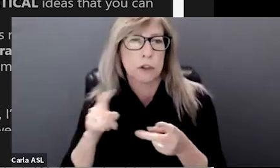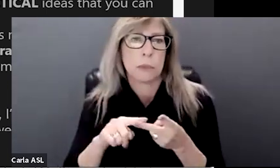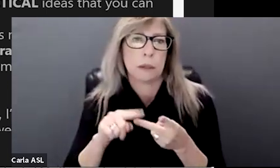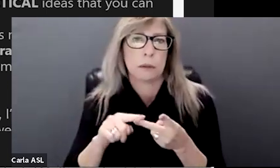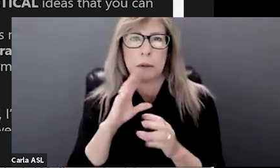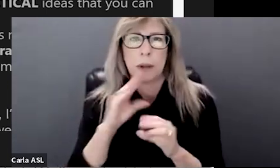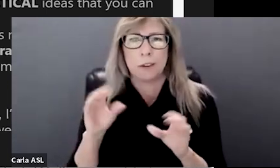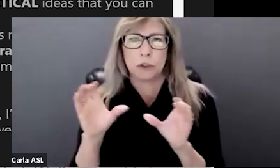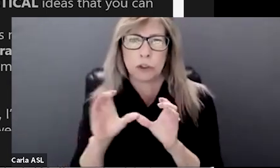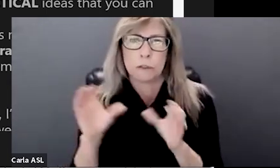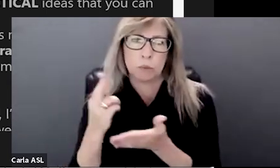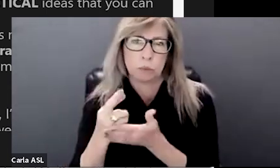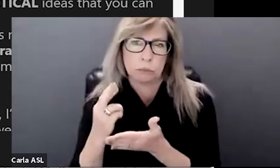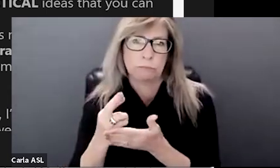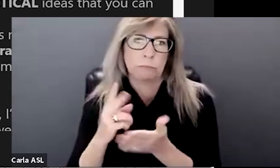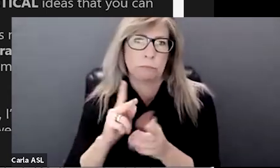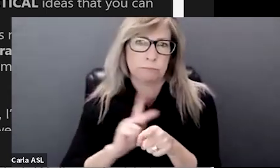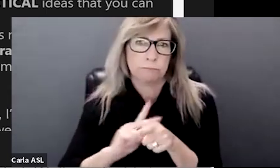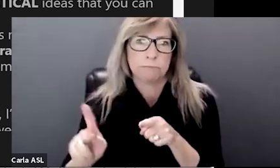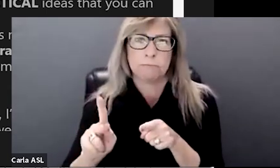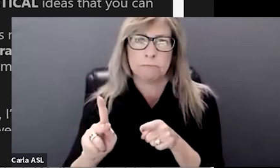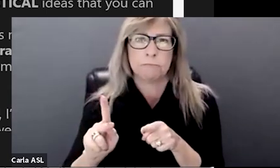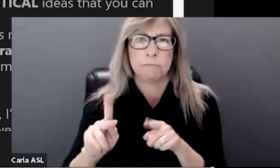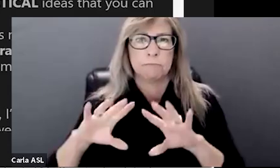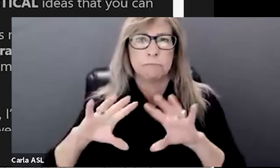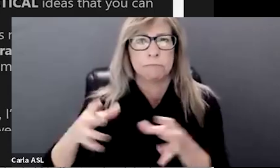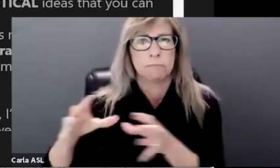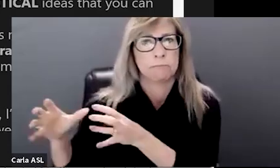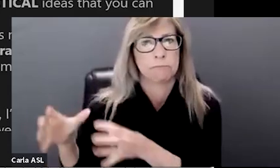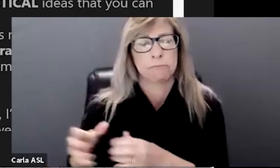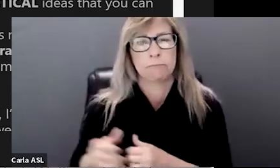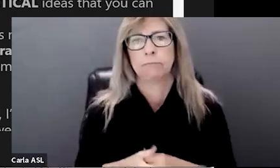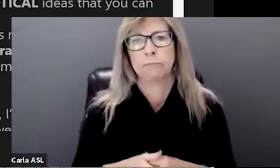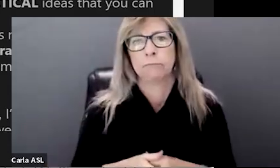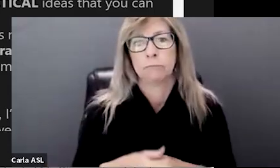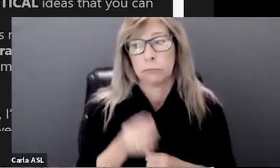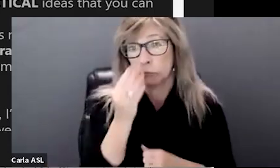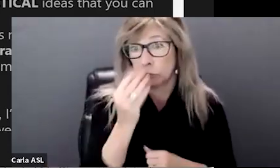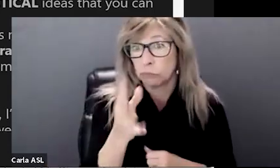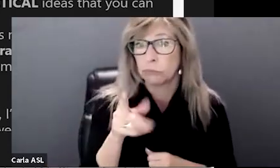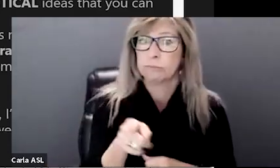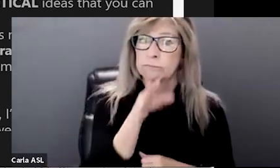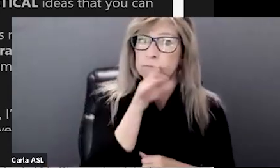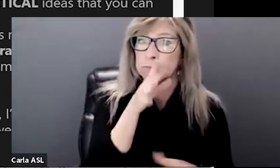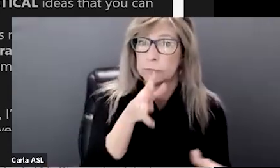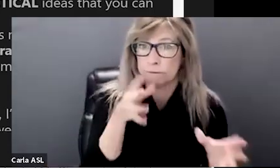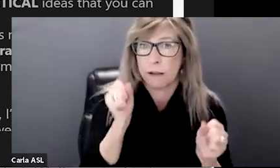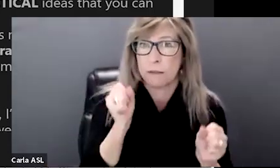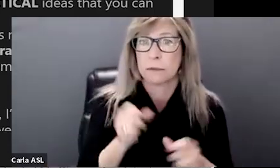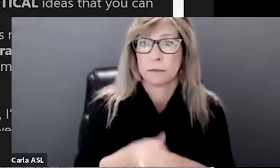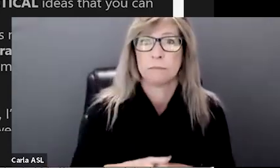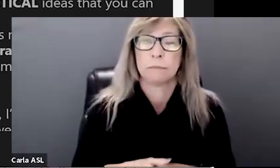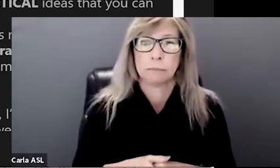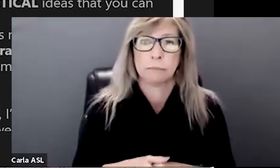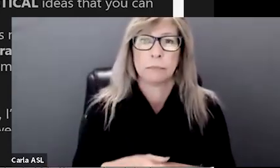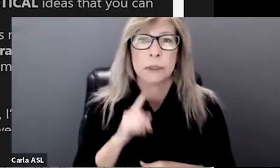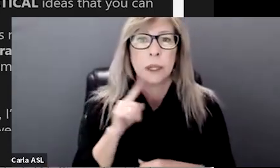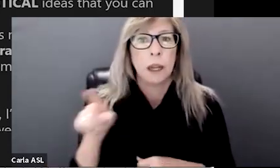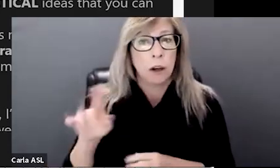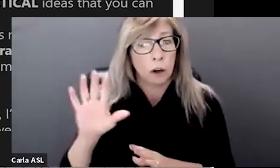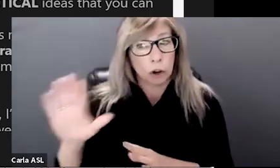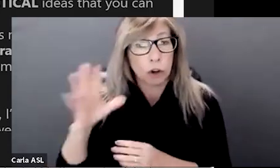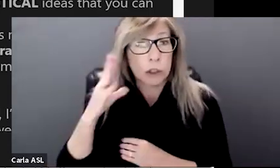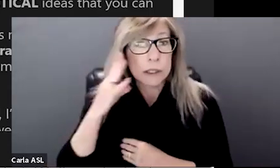Certified Vocational Rehabilitation Professional designations. So, with Tara's dedication to advocating for disability rights and promoting